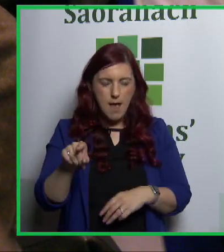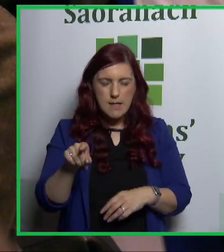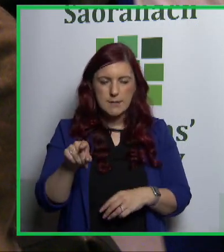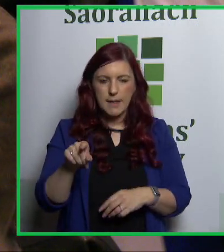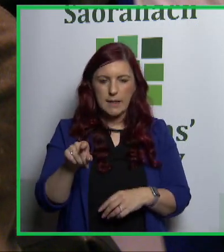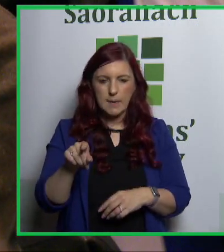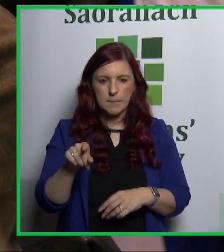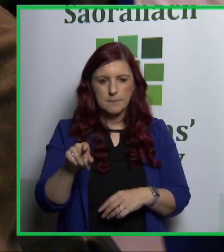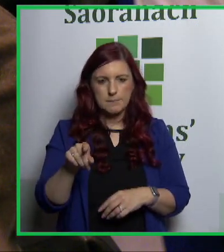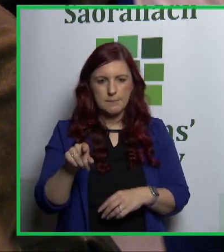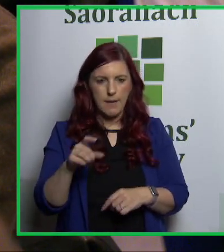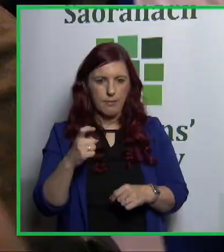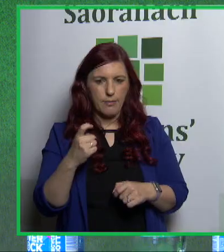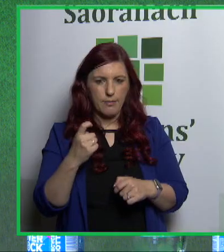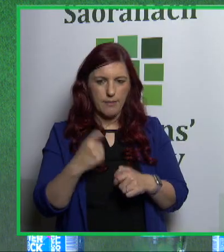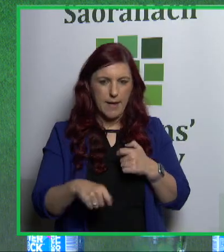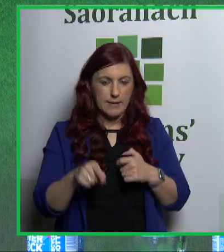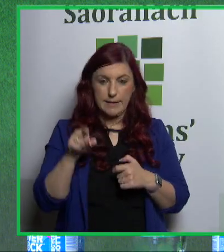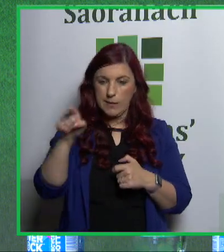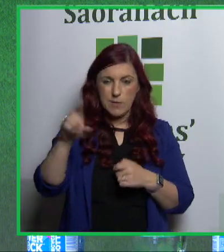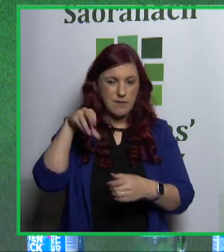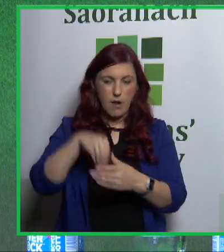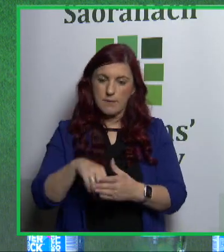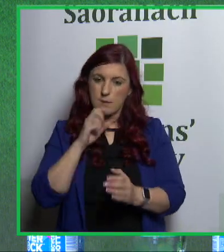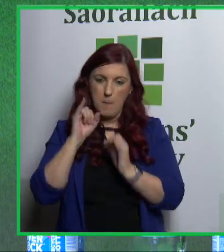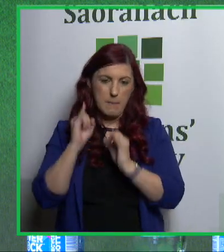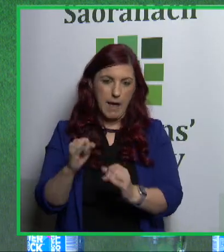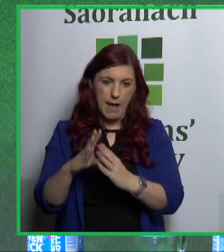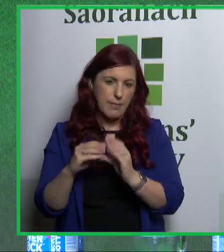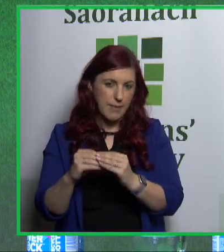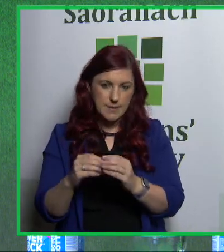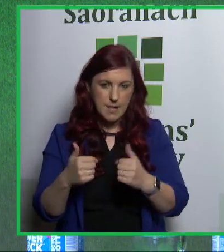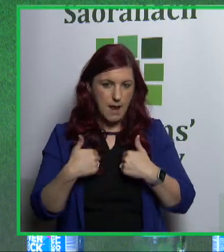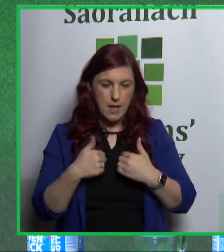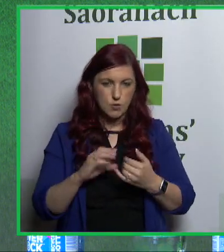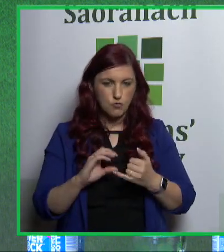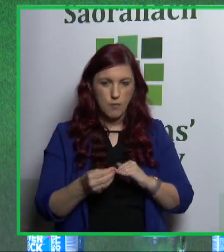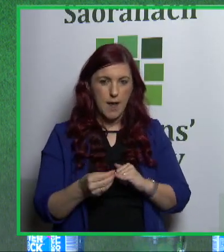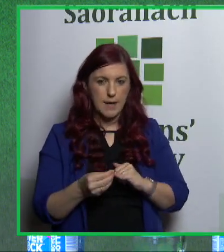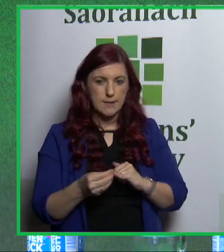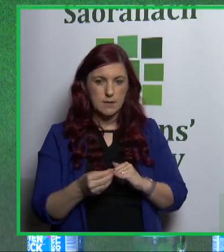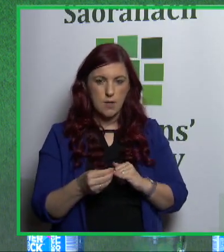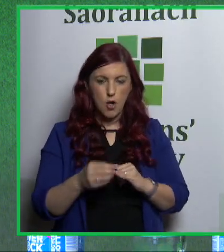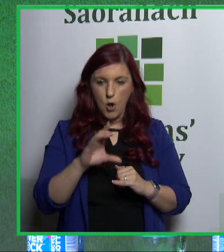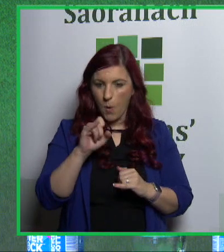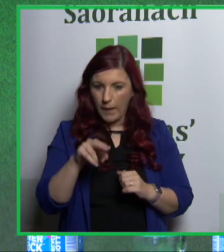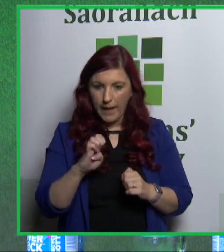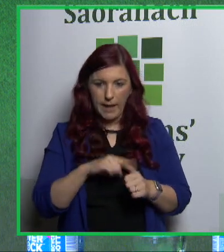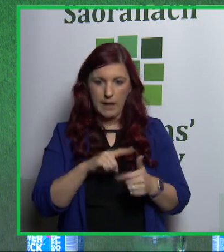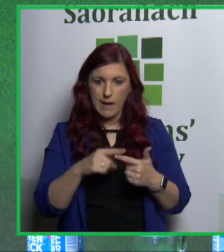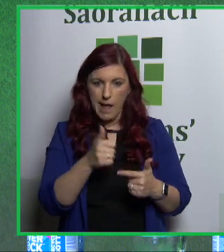getting just bad and stuff. And I turned to cocaine,